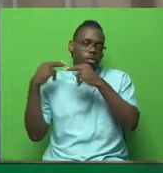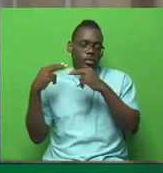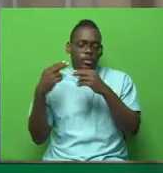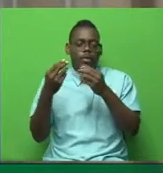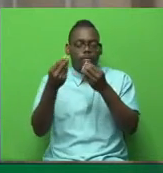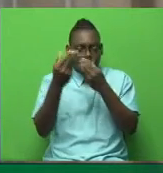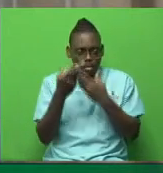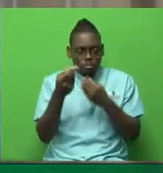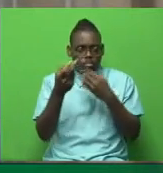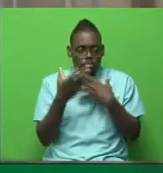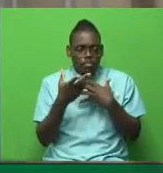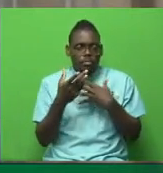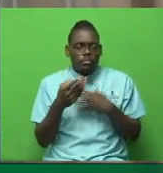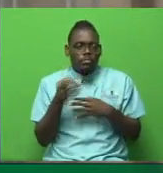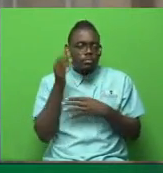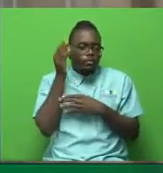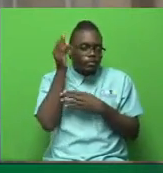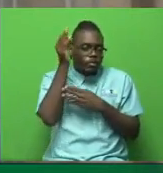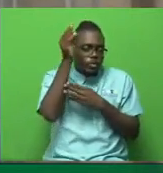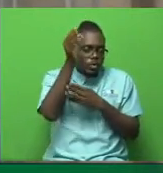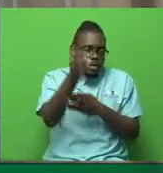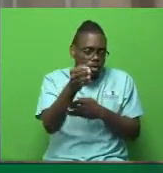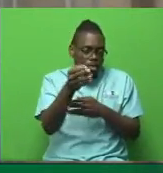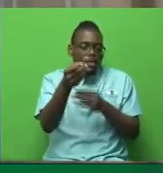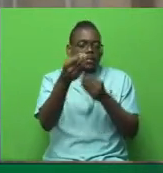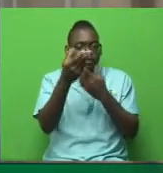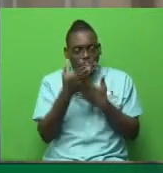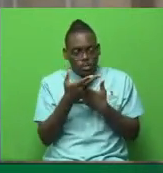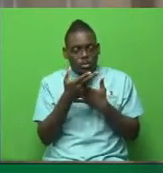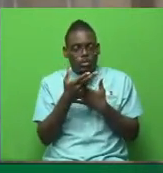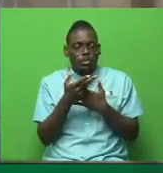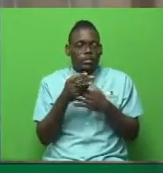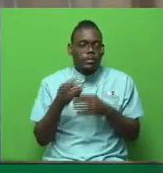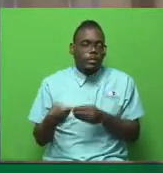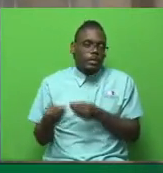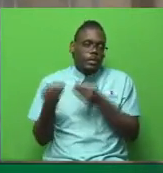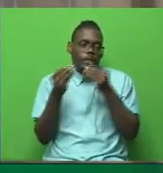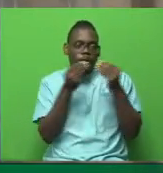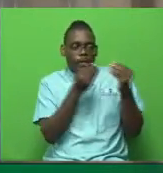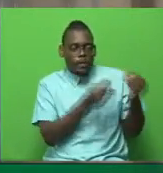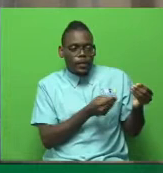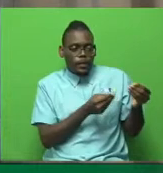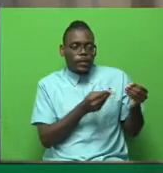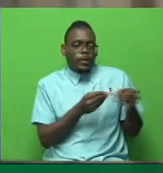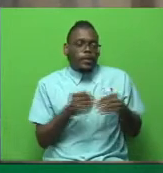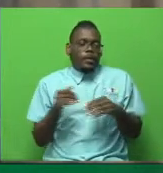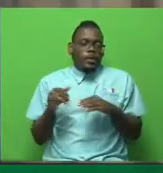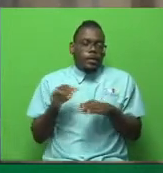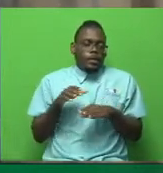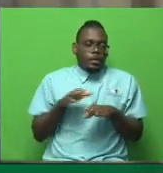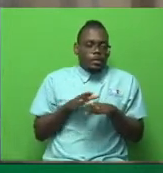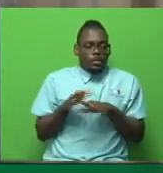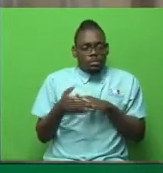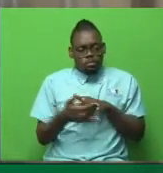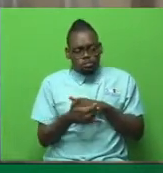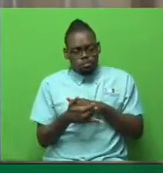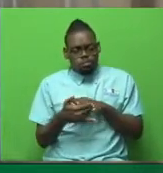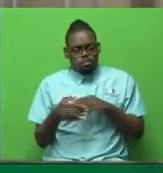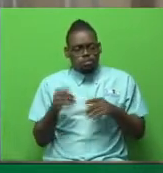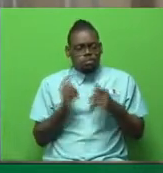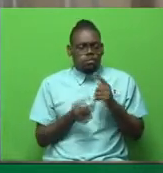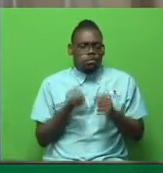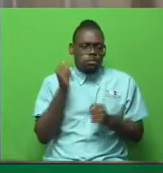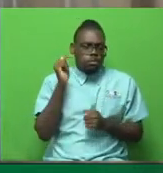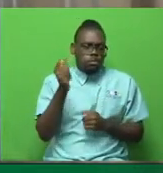supplied by the government of Trinidad and Tobago to the IMF and allow me to share some of the trends that this